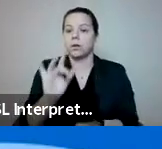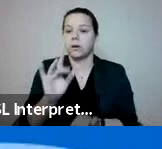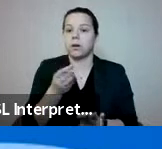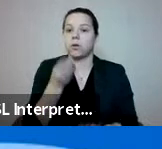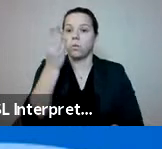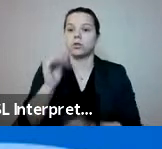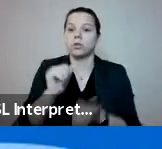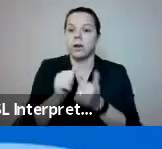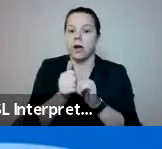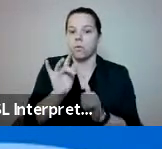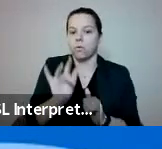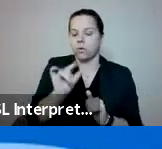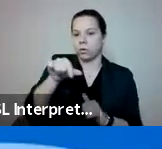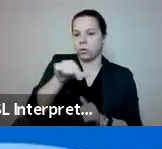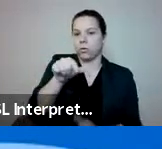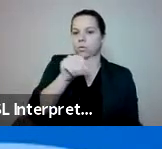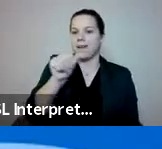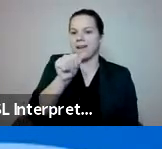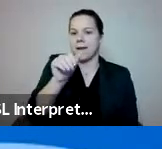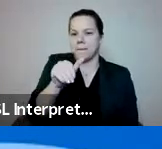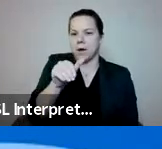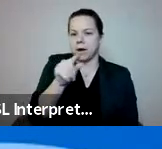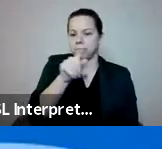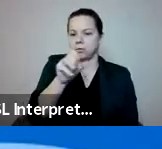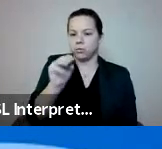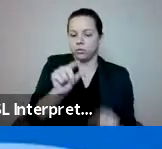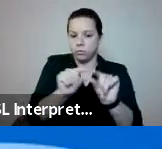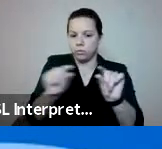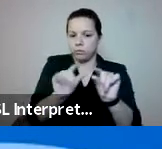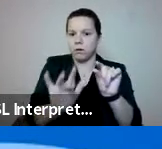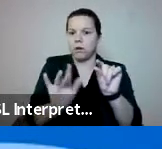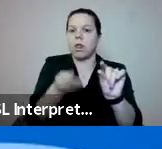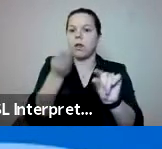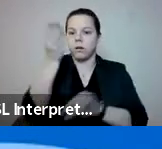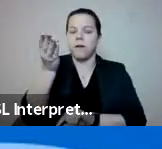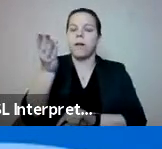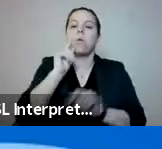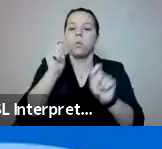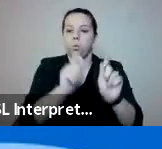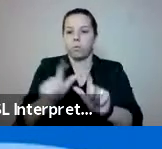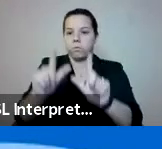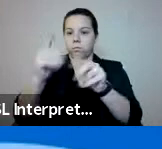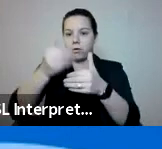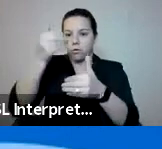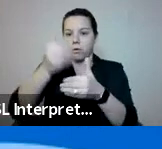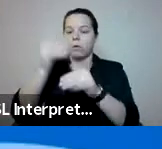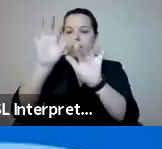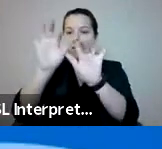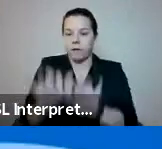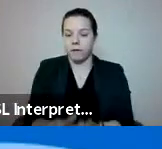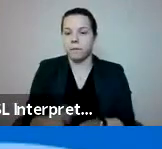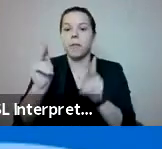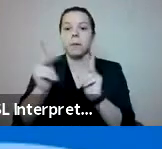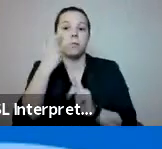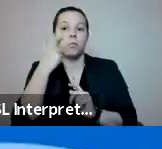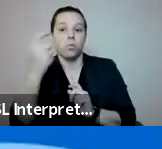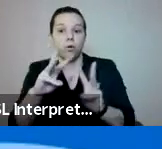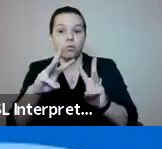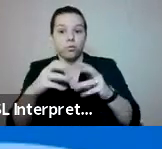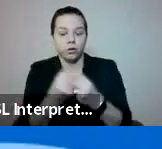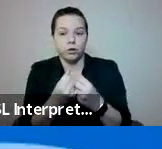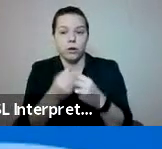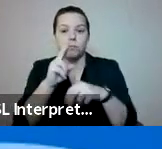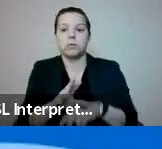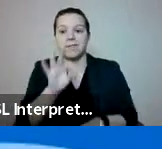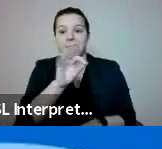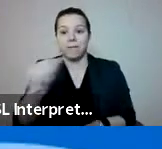Q&A icon at the bottom of the Zoom window. A window will open and you may enter your question. People who are watching the workshop on FAA's